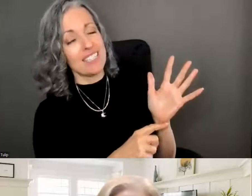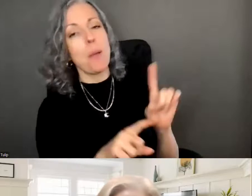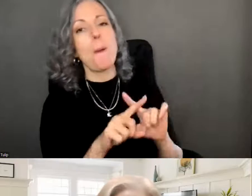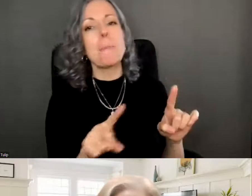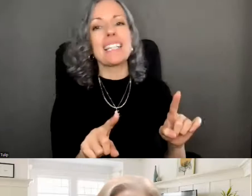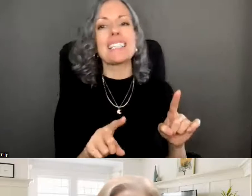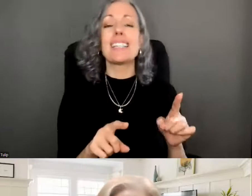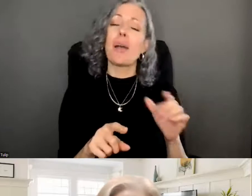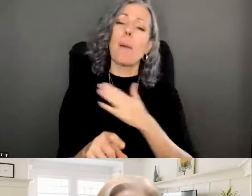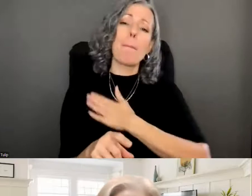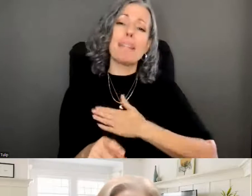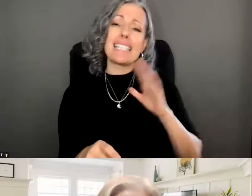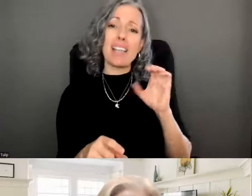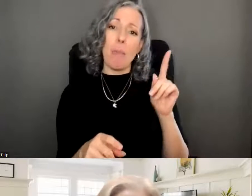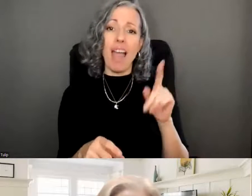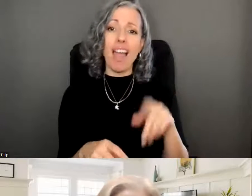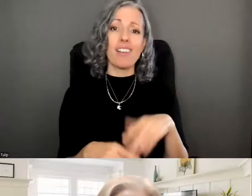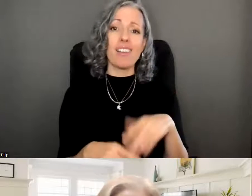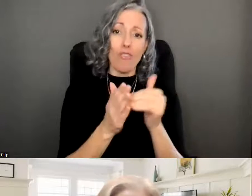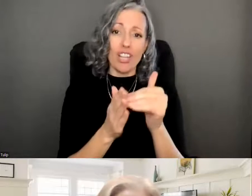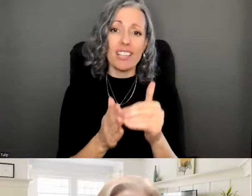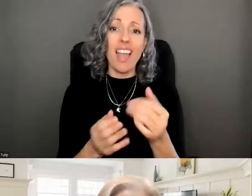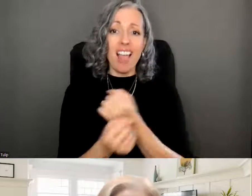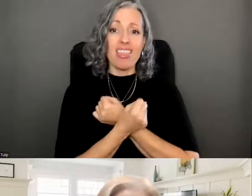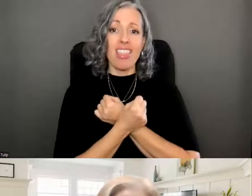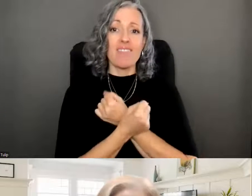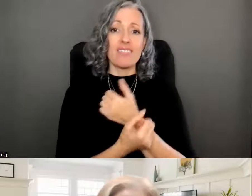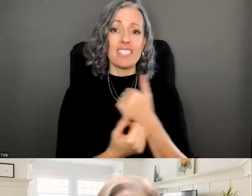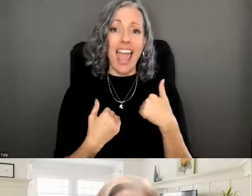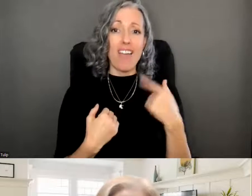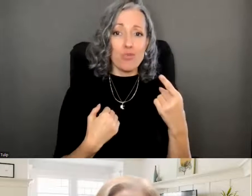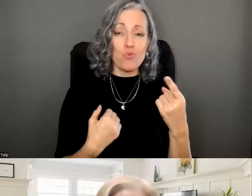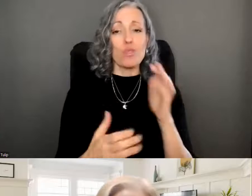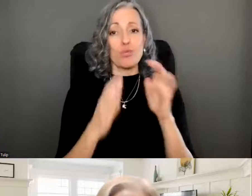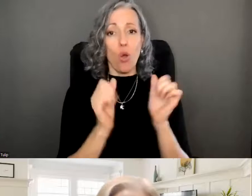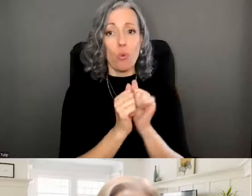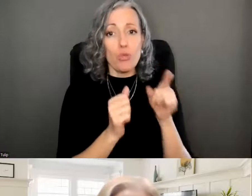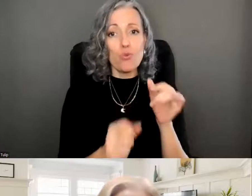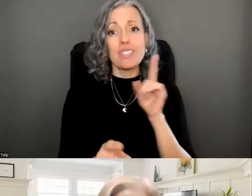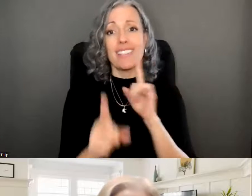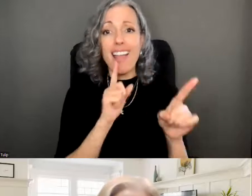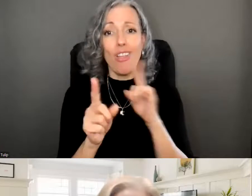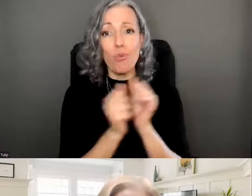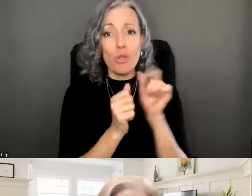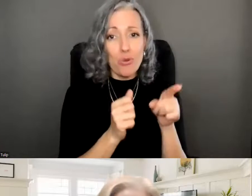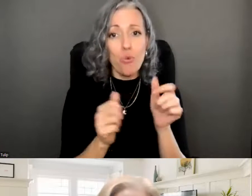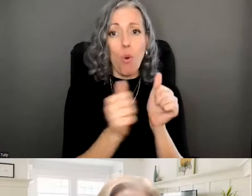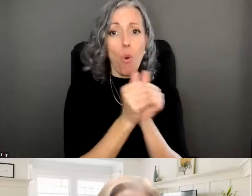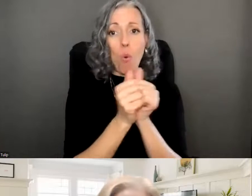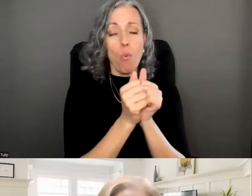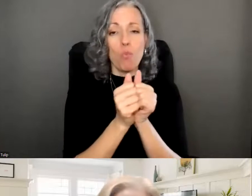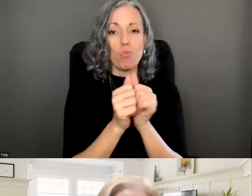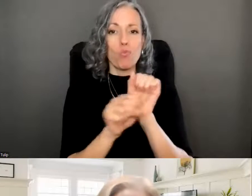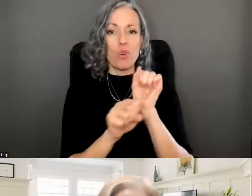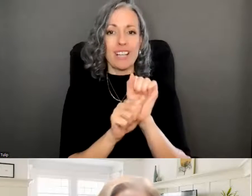please come back from time to time, because we love to have you and dialogue with you so we can work together as partners. Thank you very